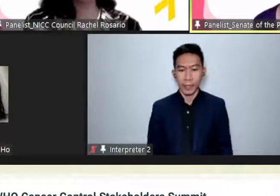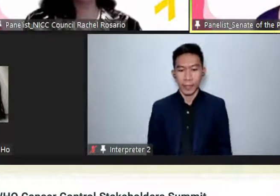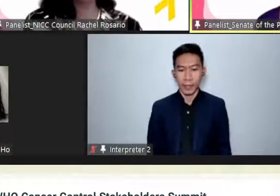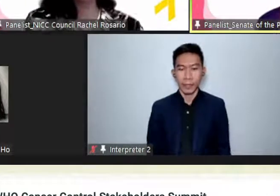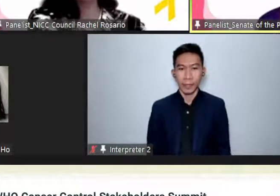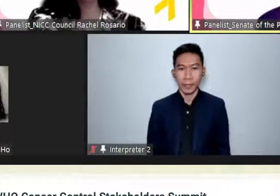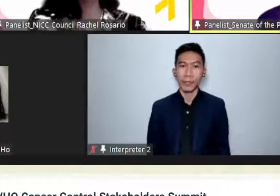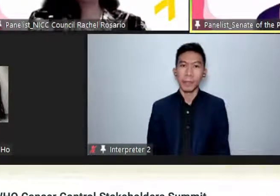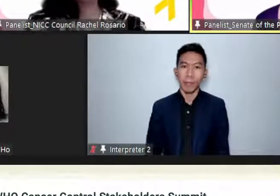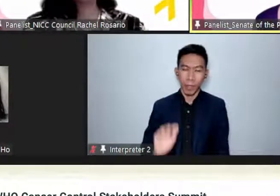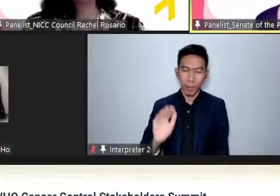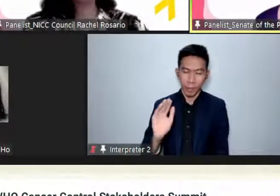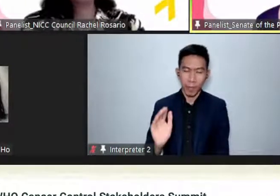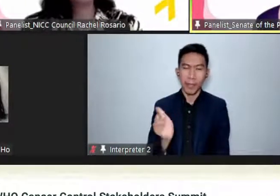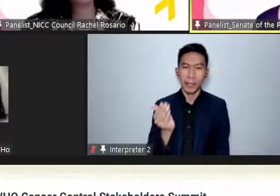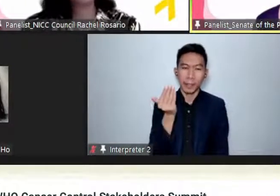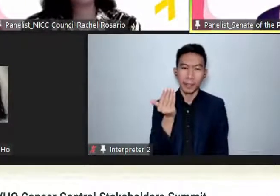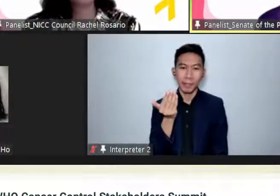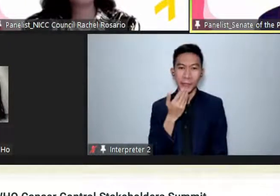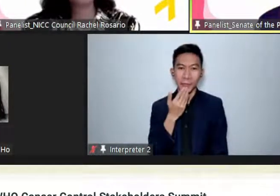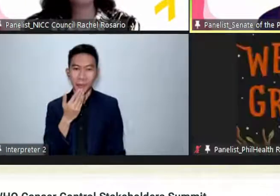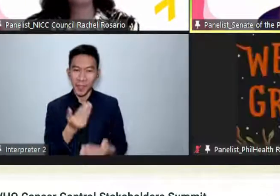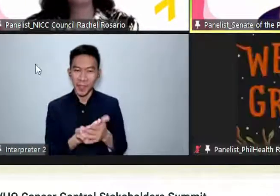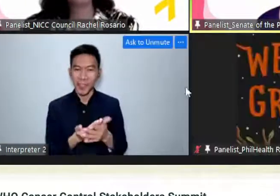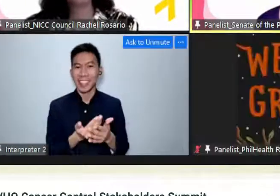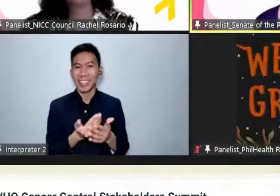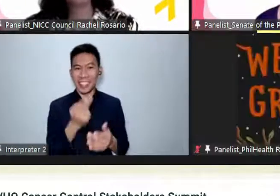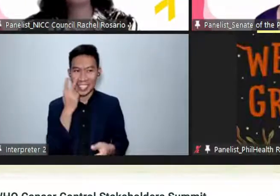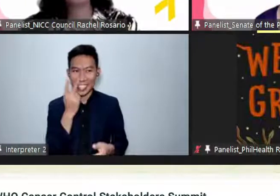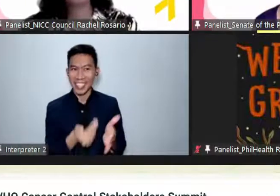see you again, Dr. Yes. Lorenzo. Long time no see po.